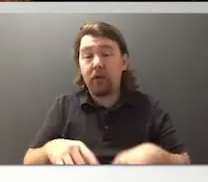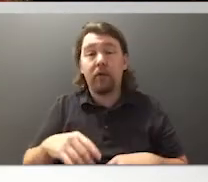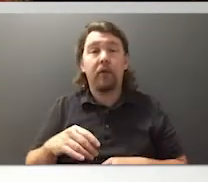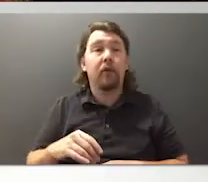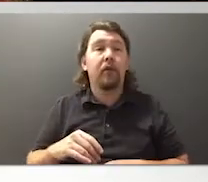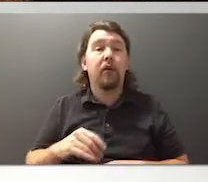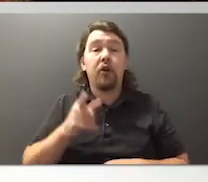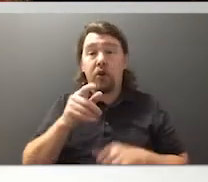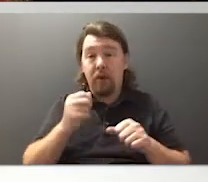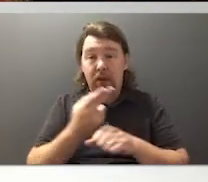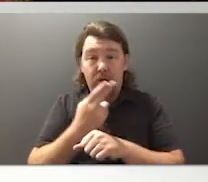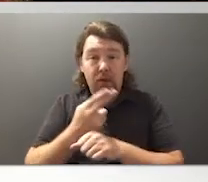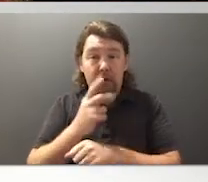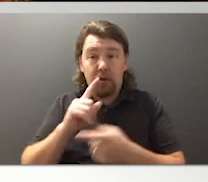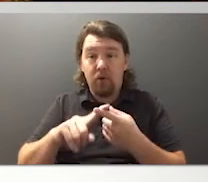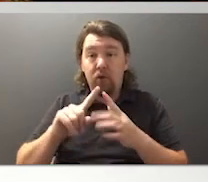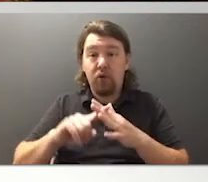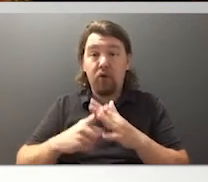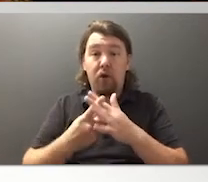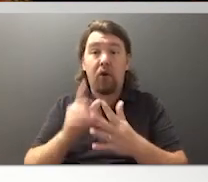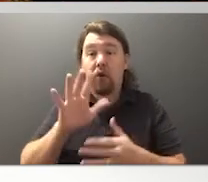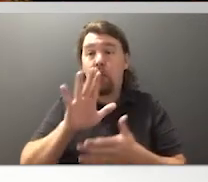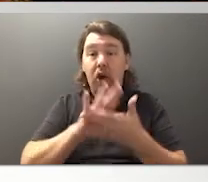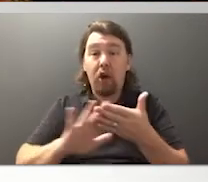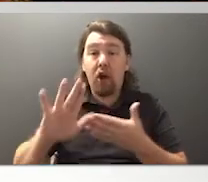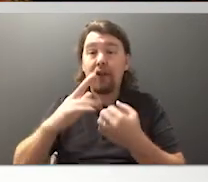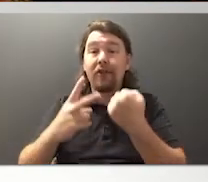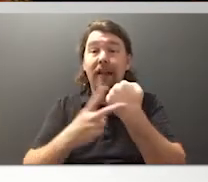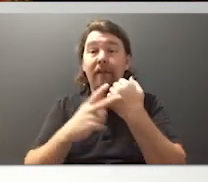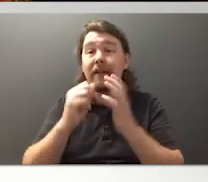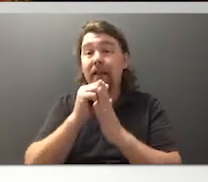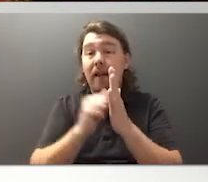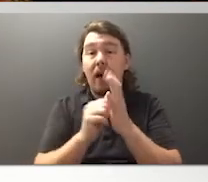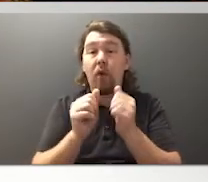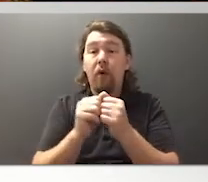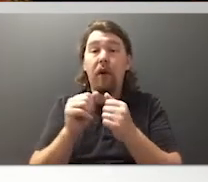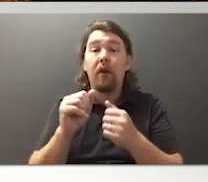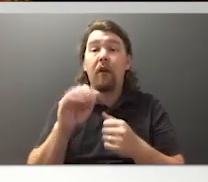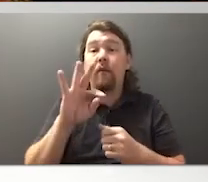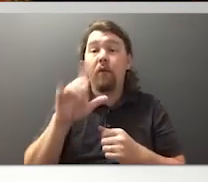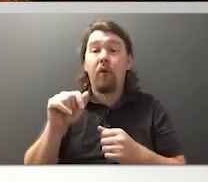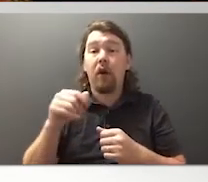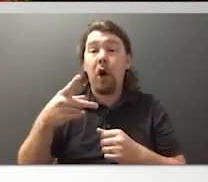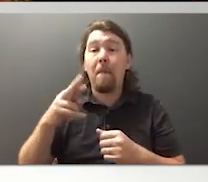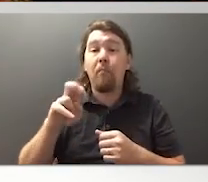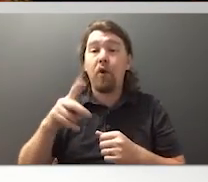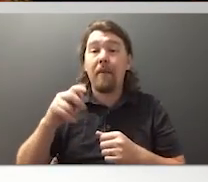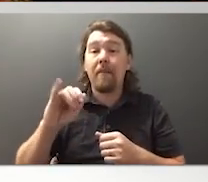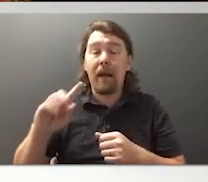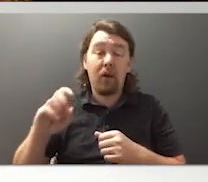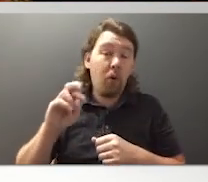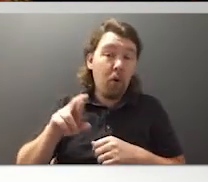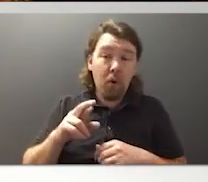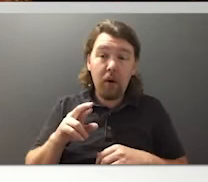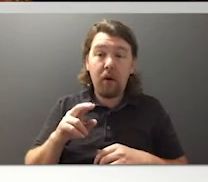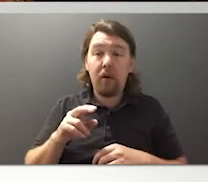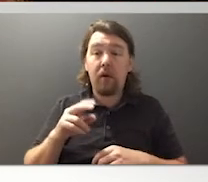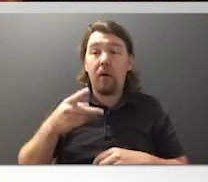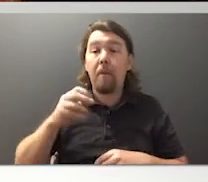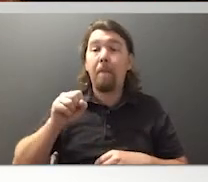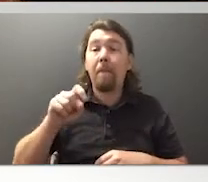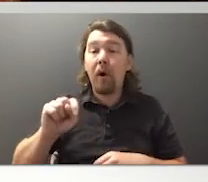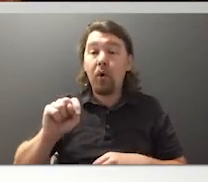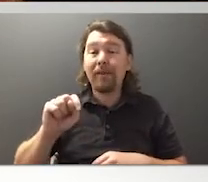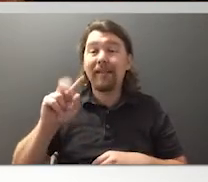it to start your college savings account with the Florida Prepaid or for post-secondary training.